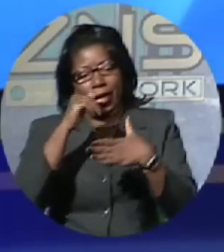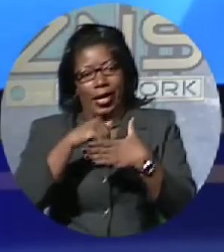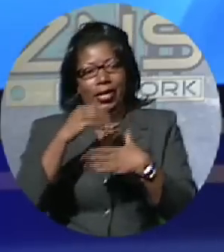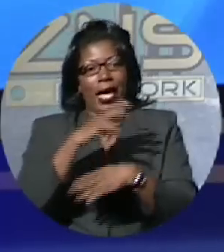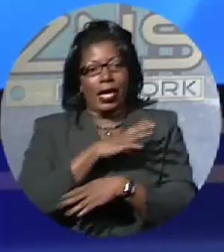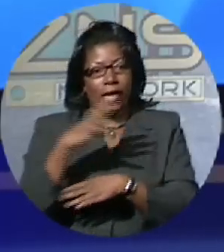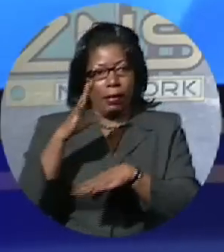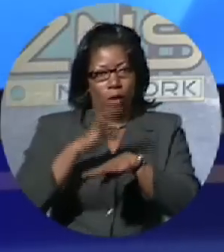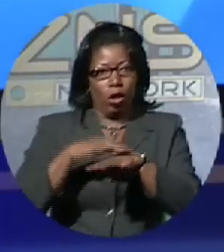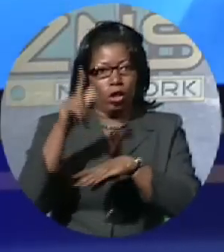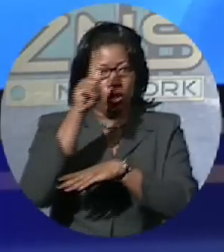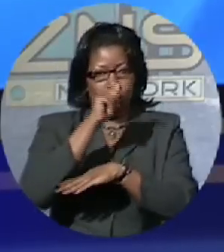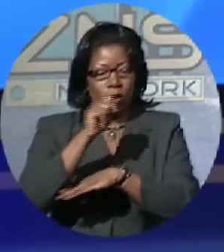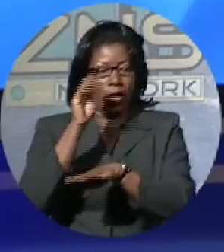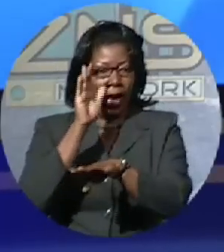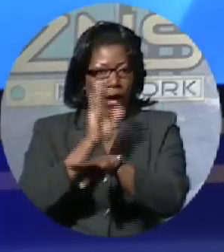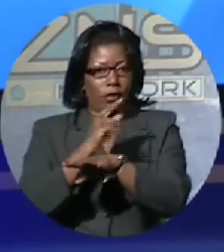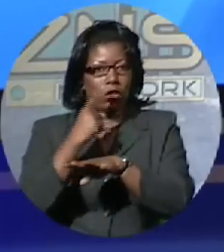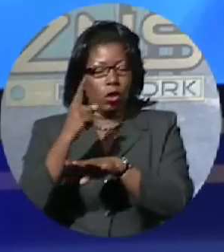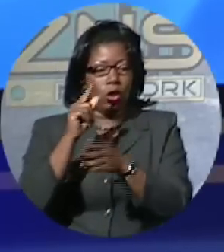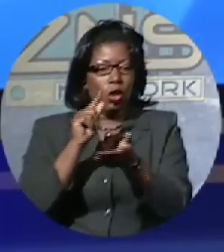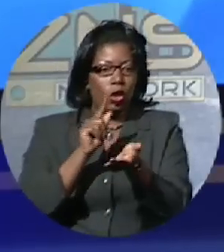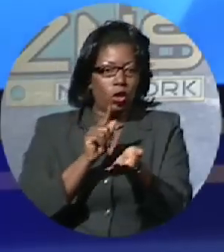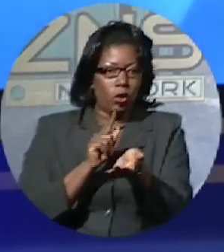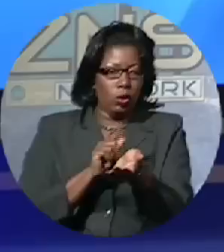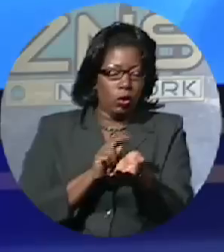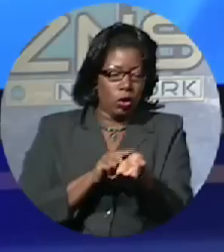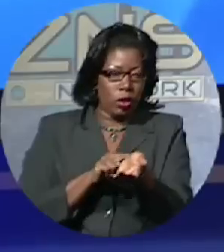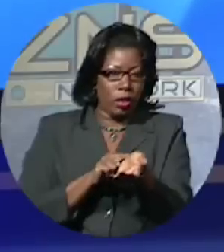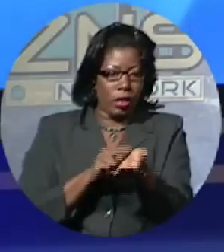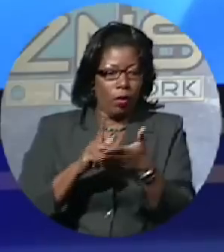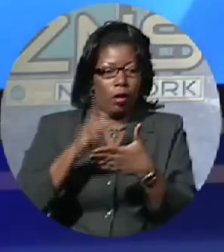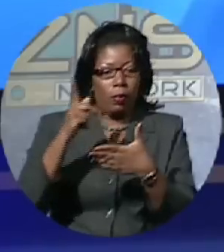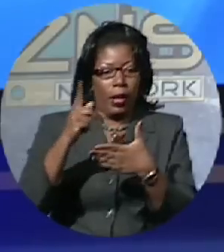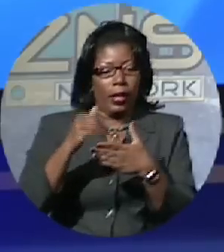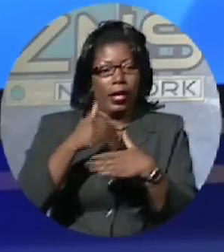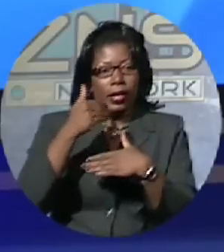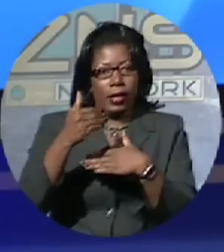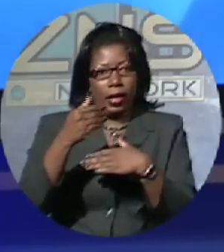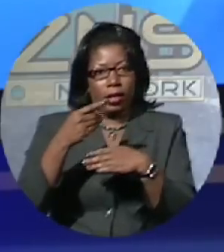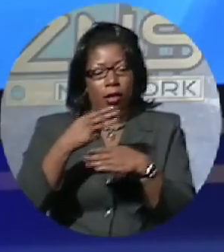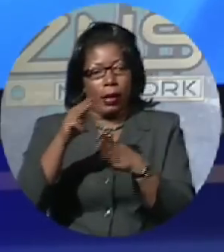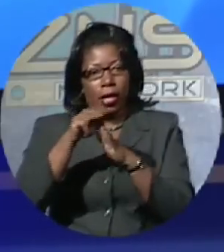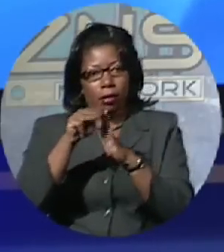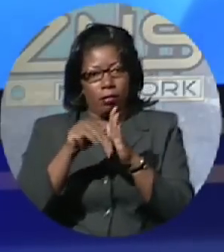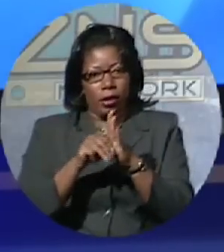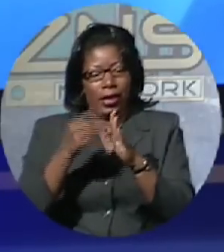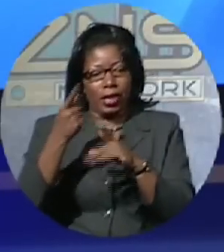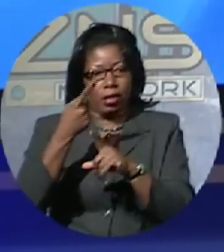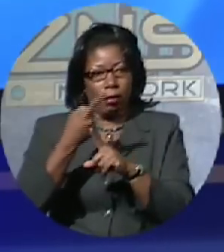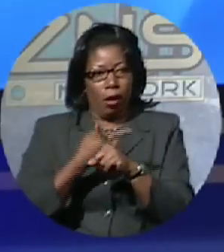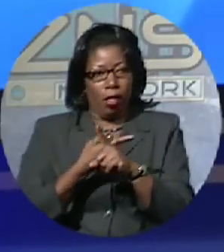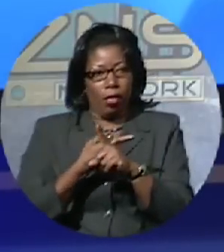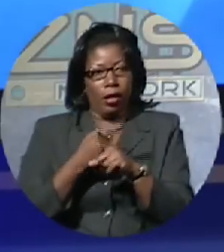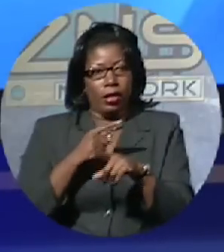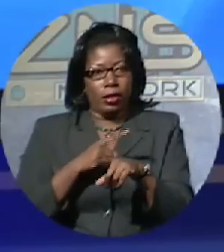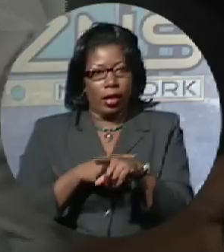Tuesday afternoon, and he told nurses that they would be paid by the next pay period, which is the end of next month.